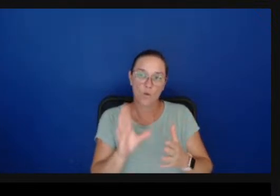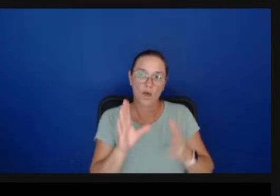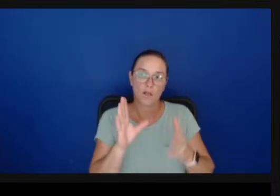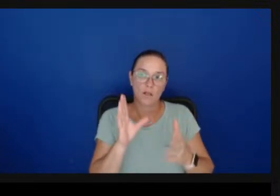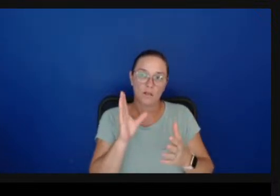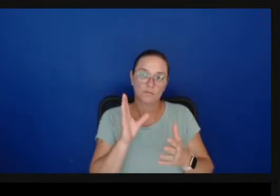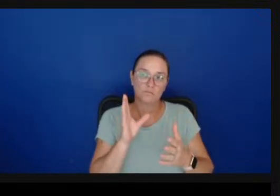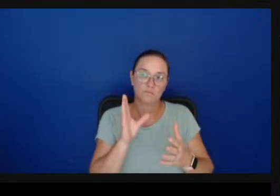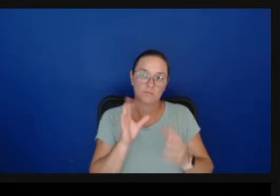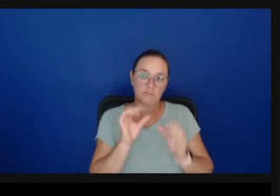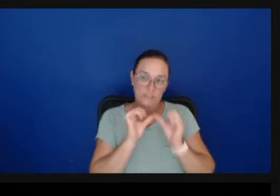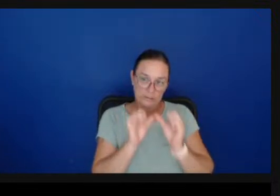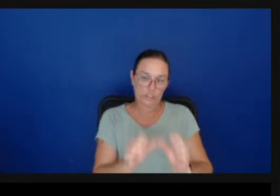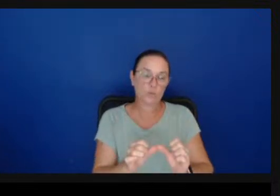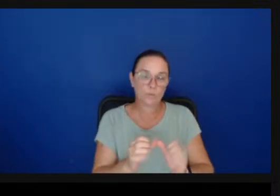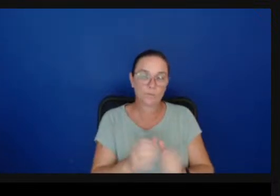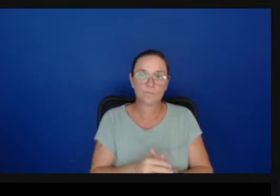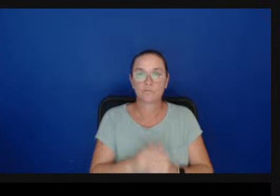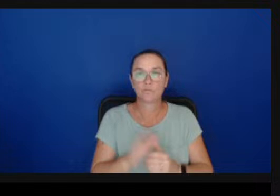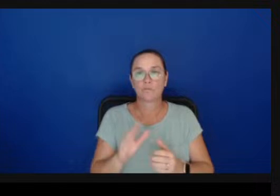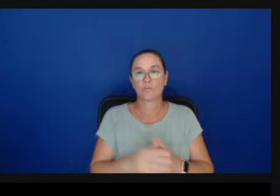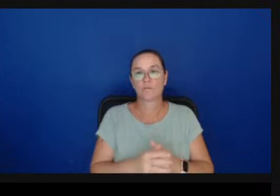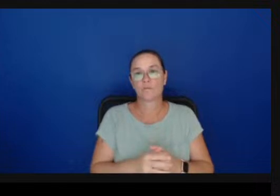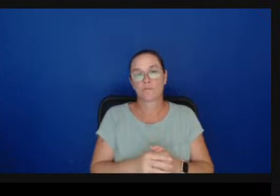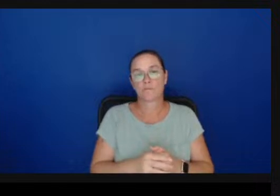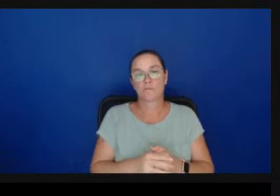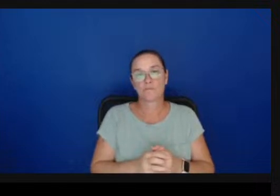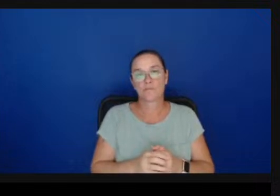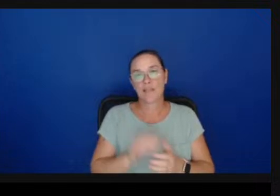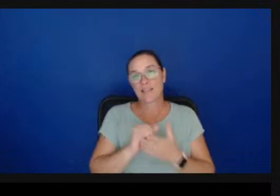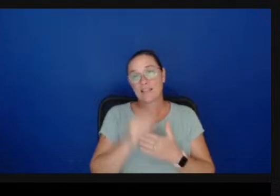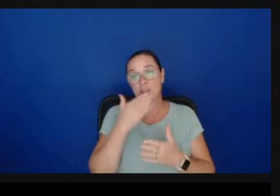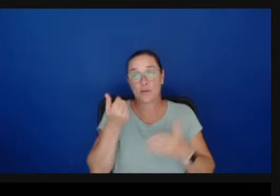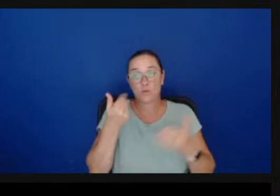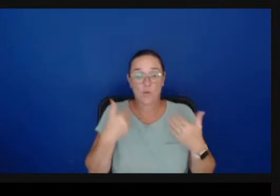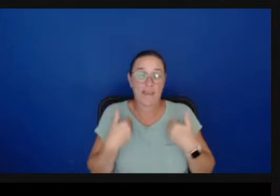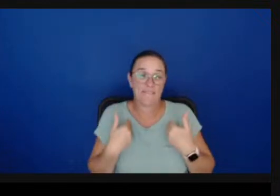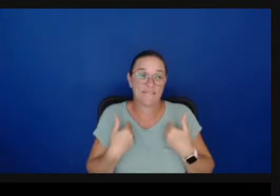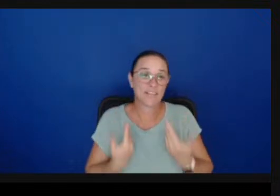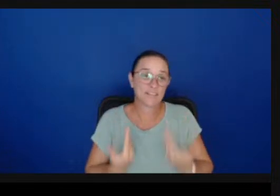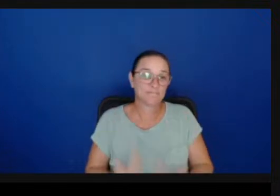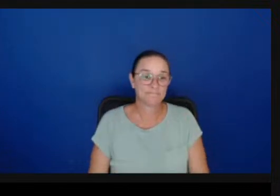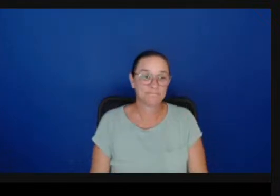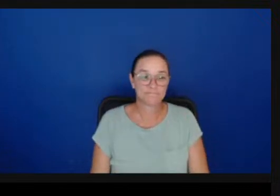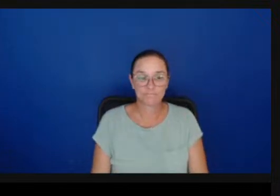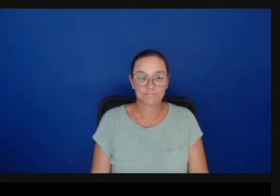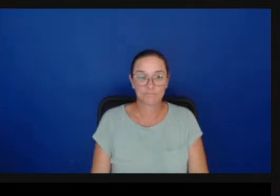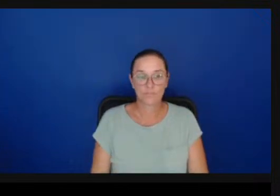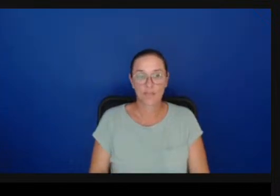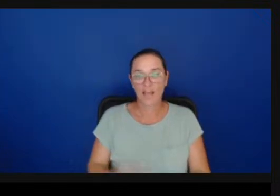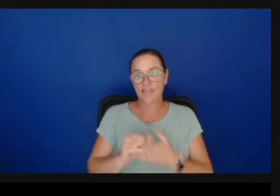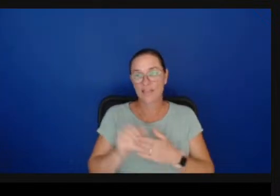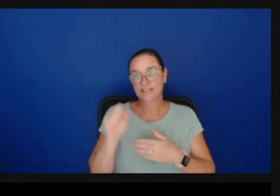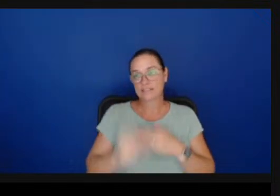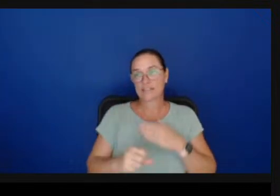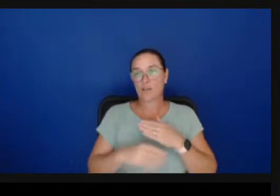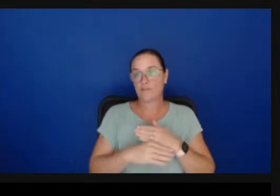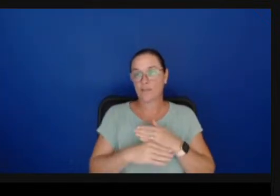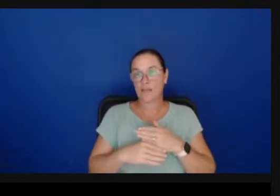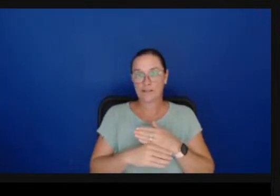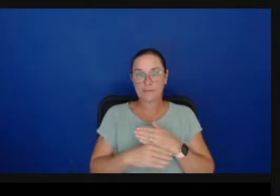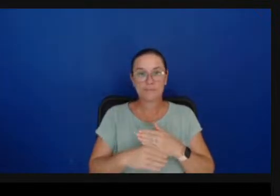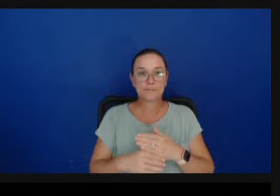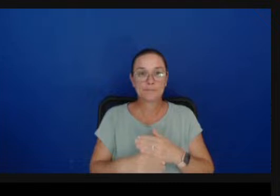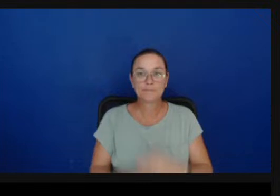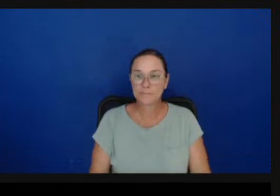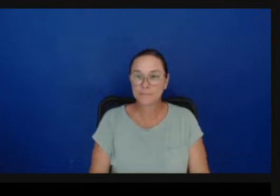So all preliminary, but this is the best we have. And so that's the south flank. To